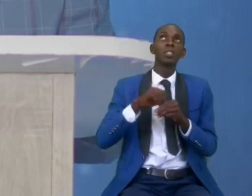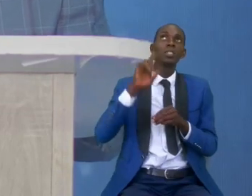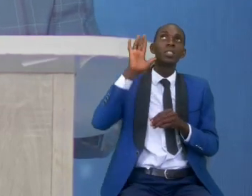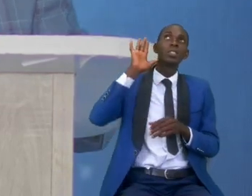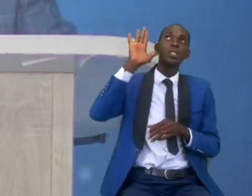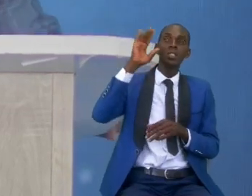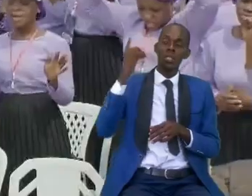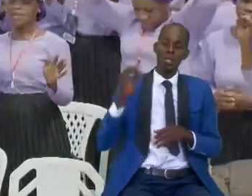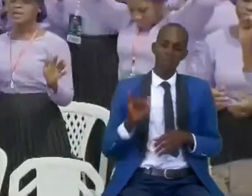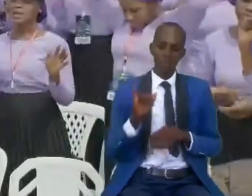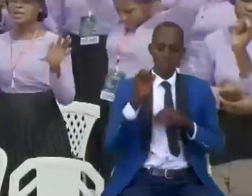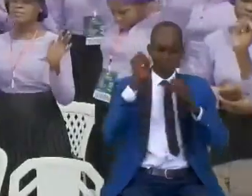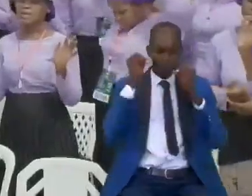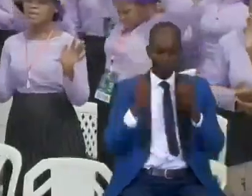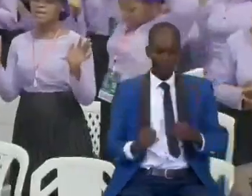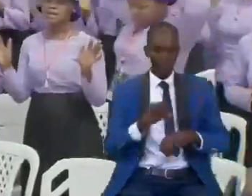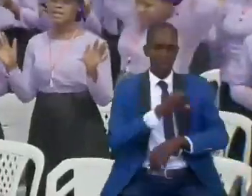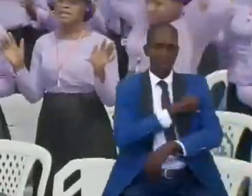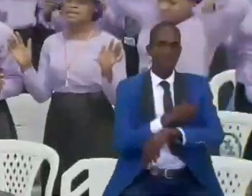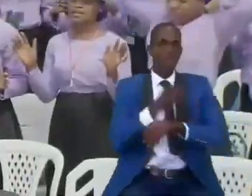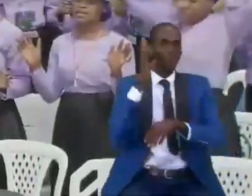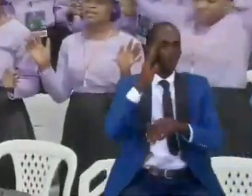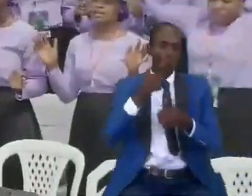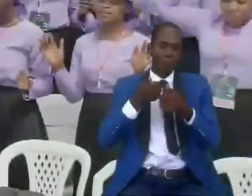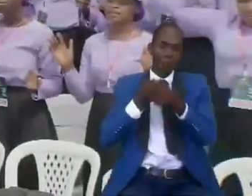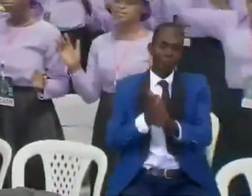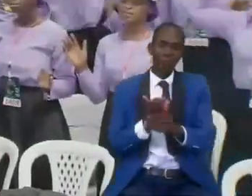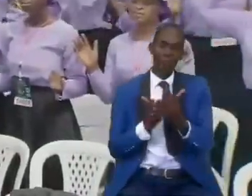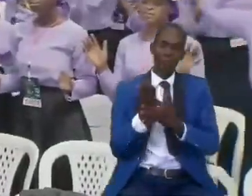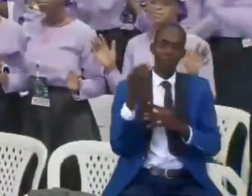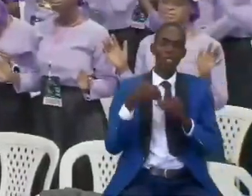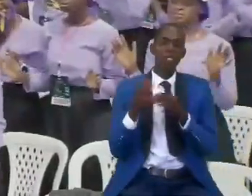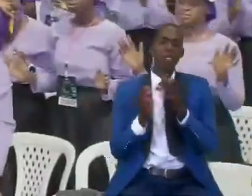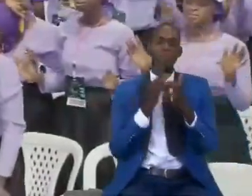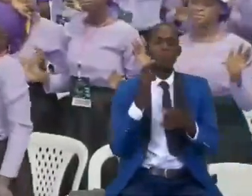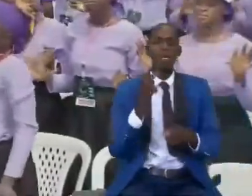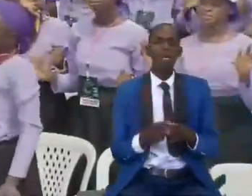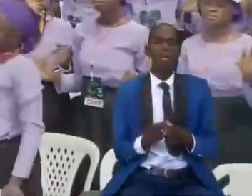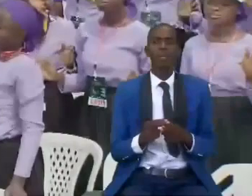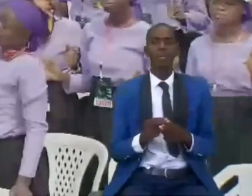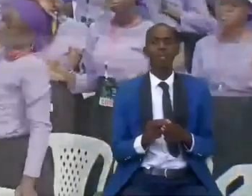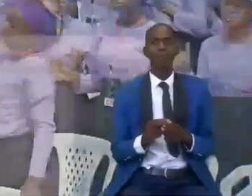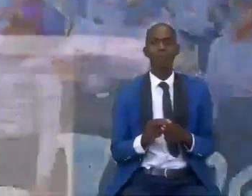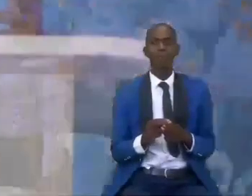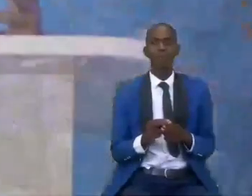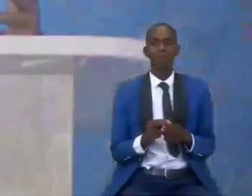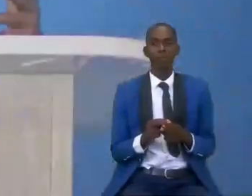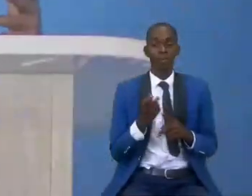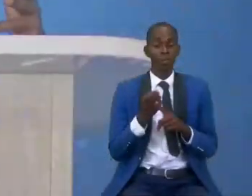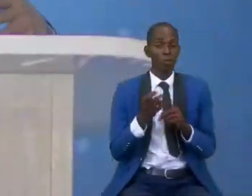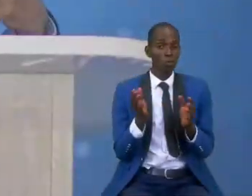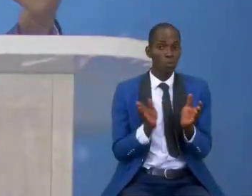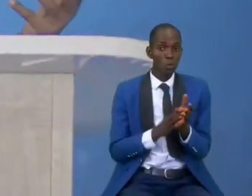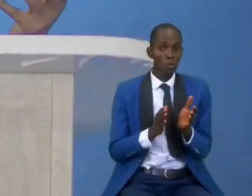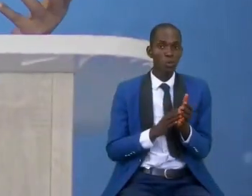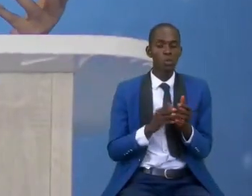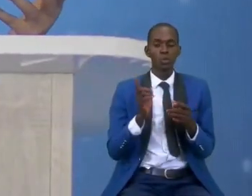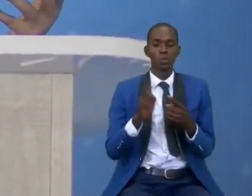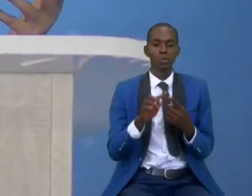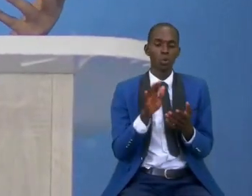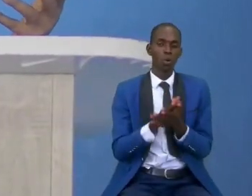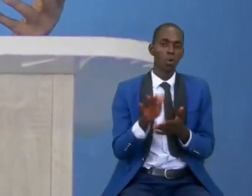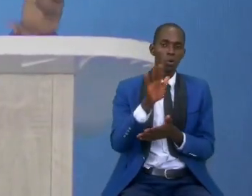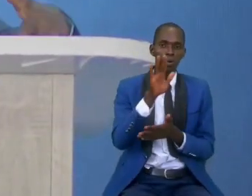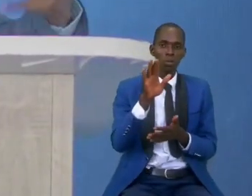in Jesus' name. From school to college, to university, to youth